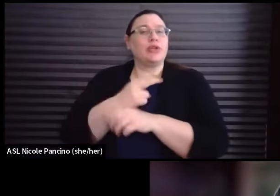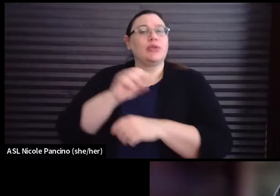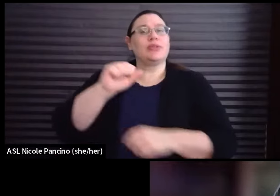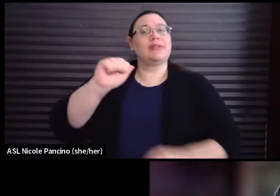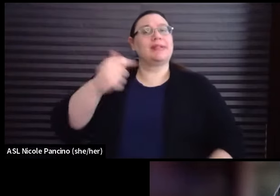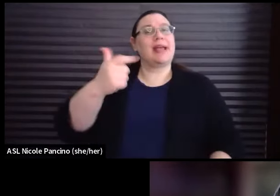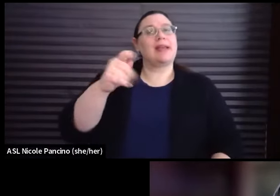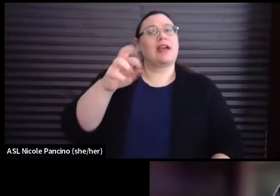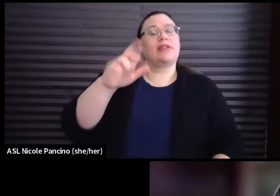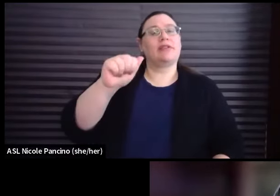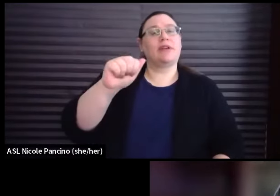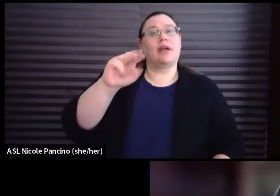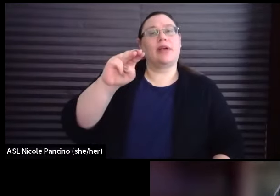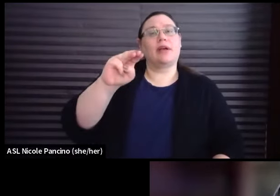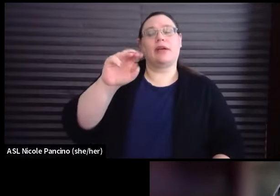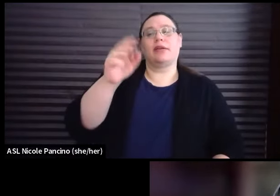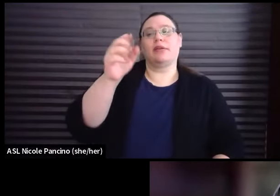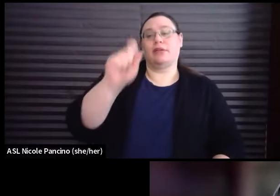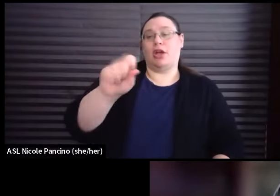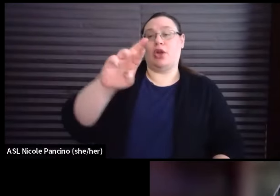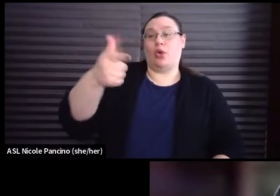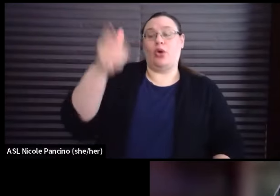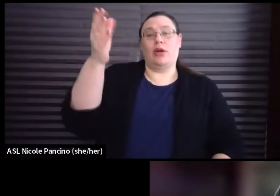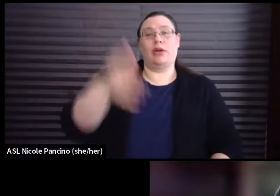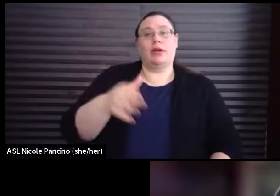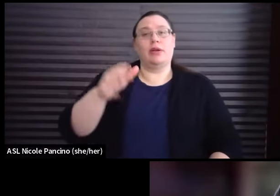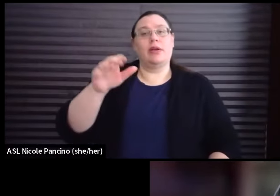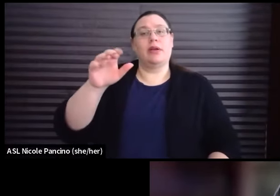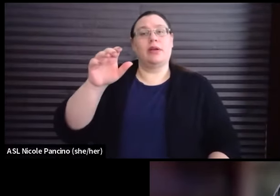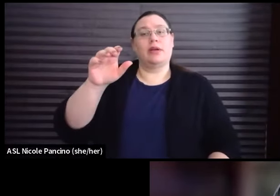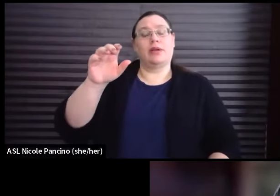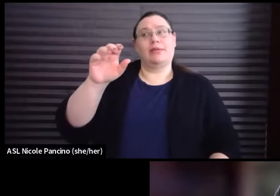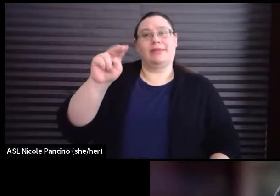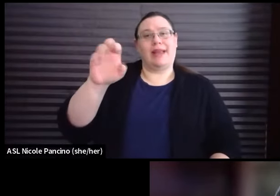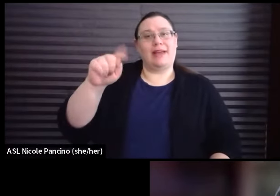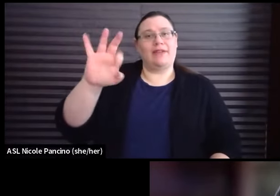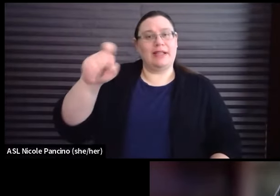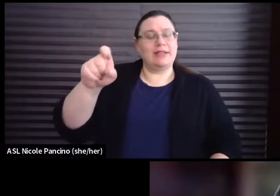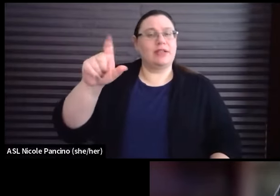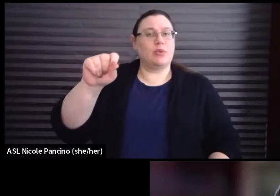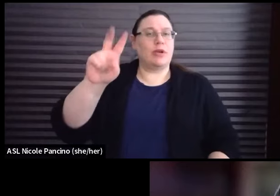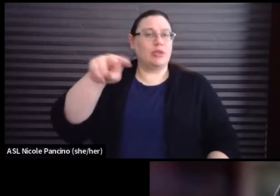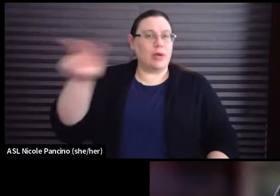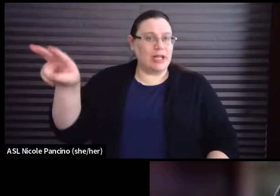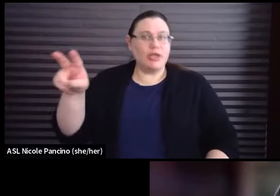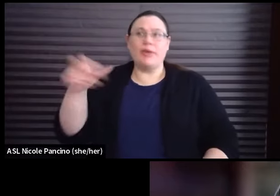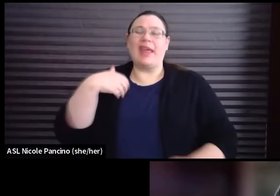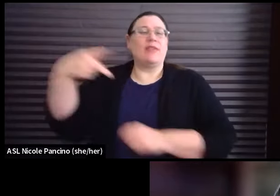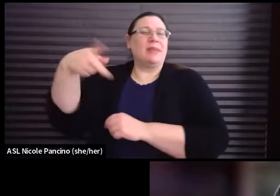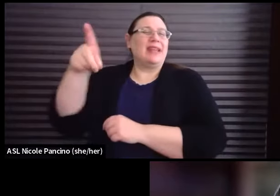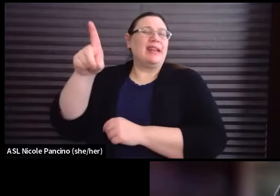sagaftra.org/Netflix 2022. You can download a PDF packet that outlines all the various